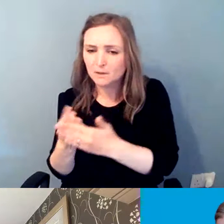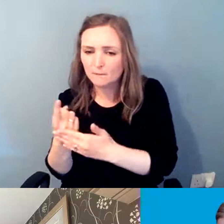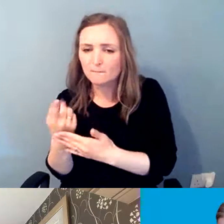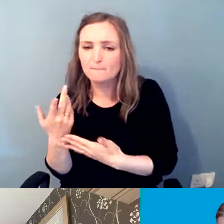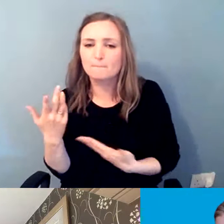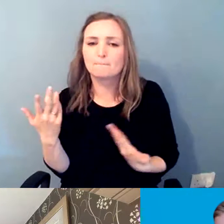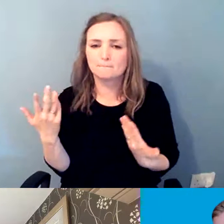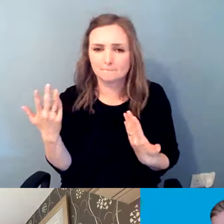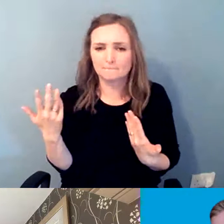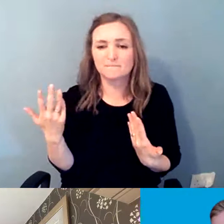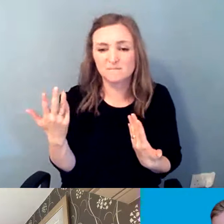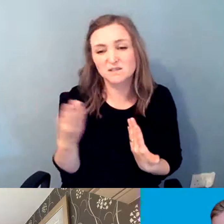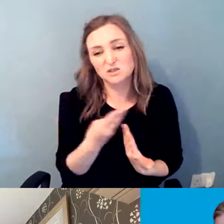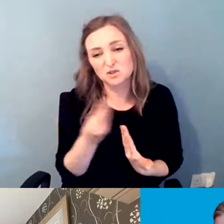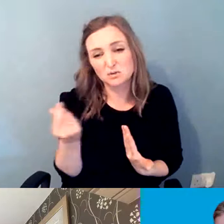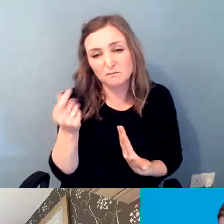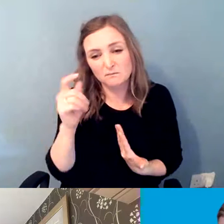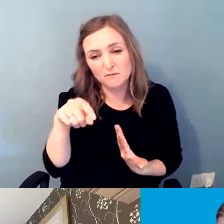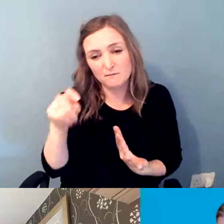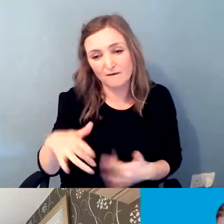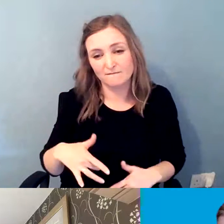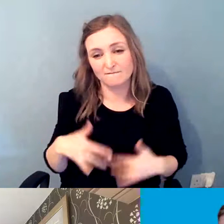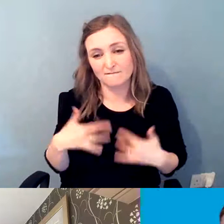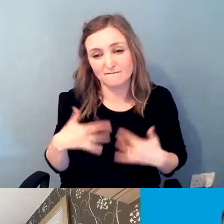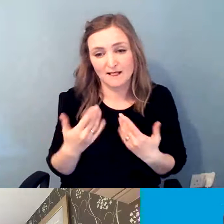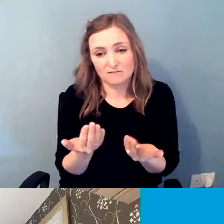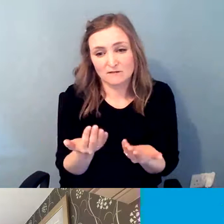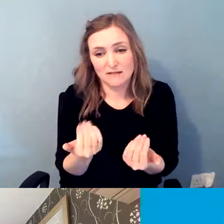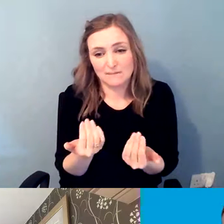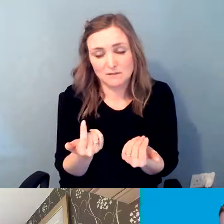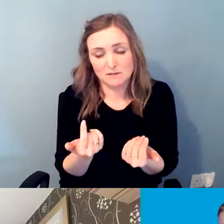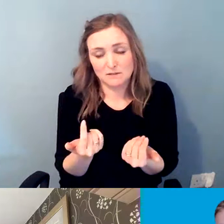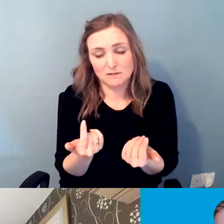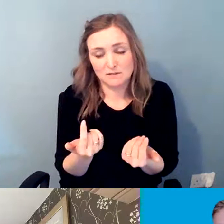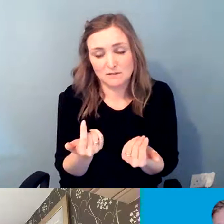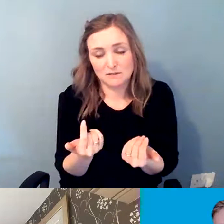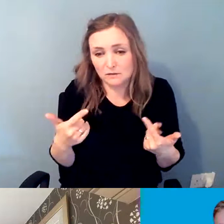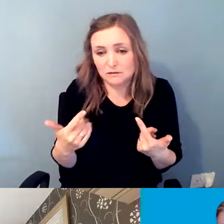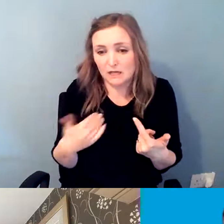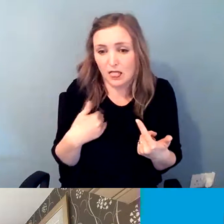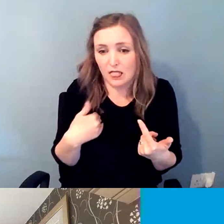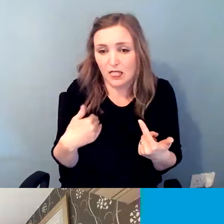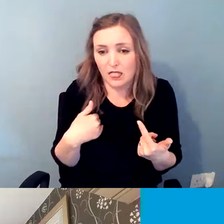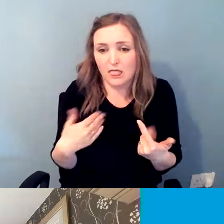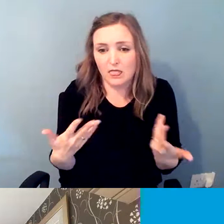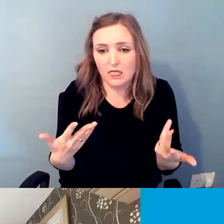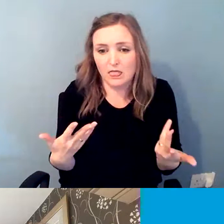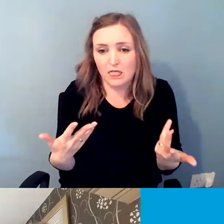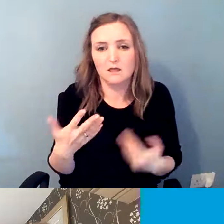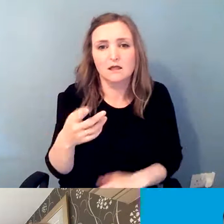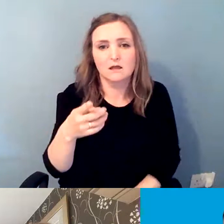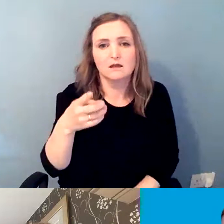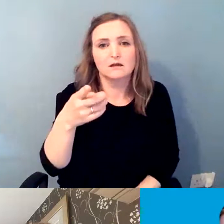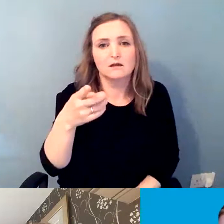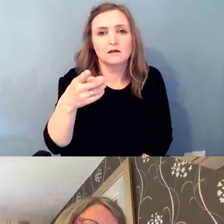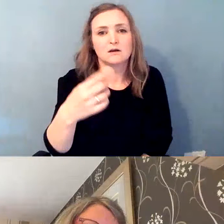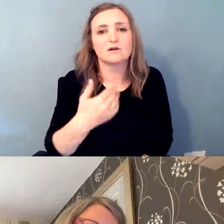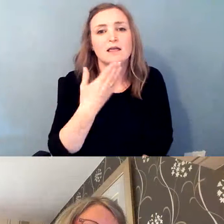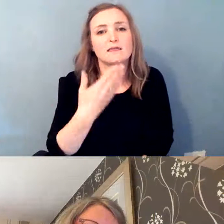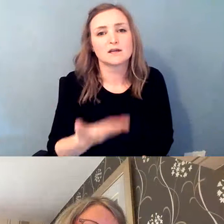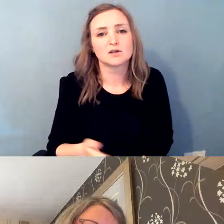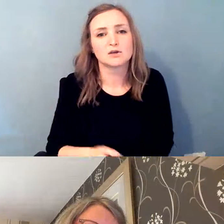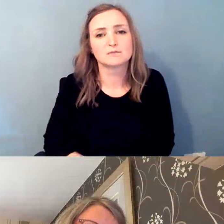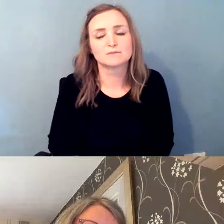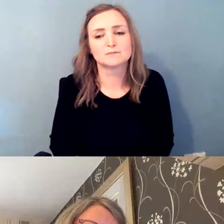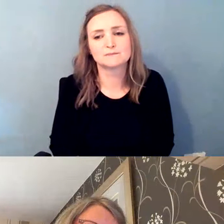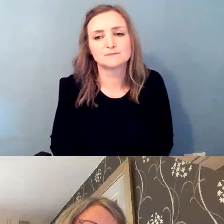are they interfering with us? But go on. Totally agree. Thank you. Thank you. And I've just dropped